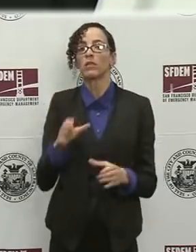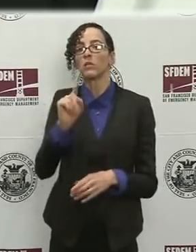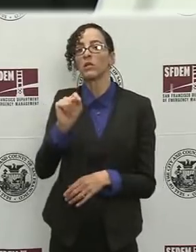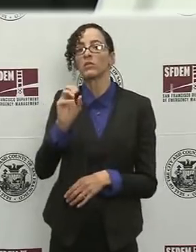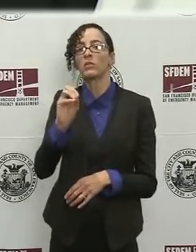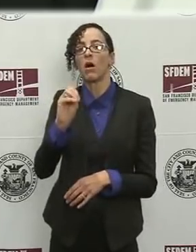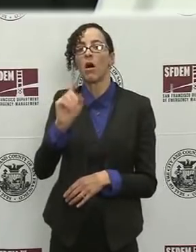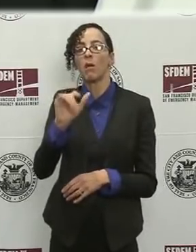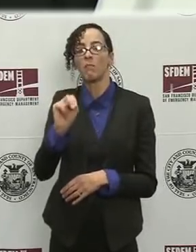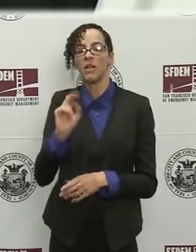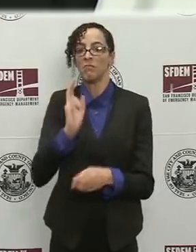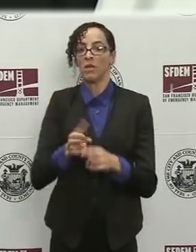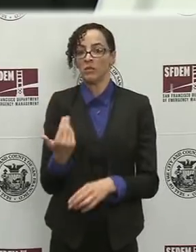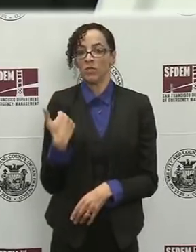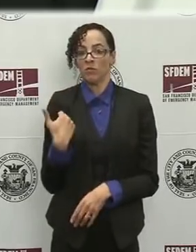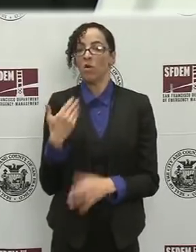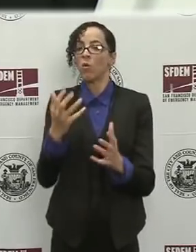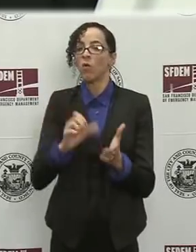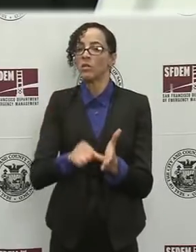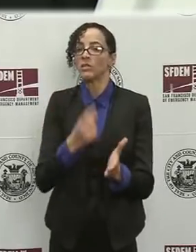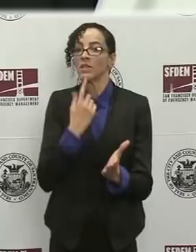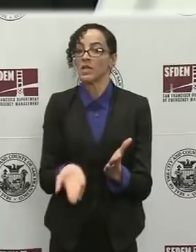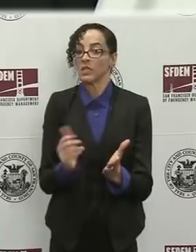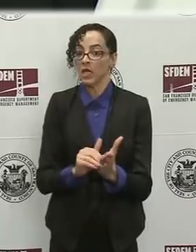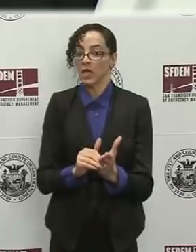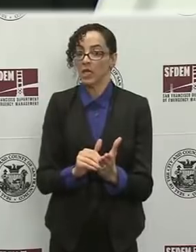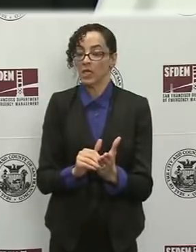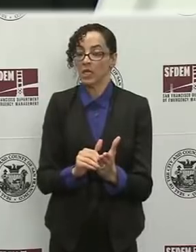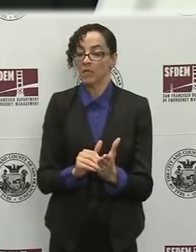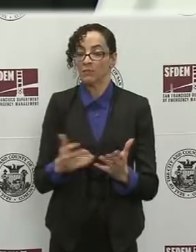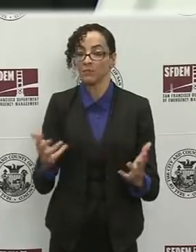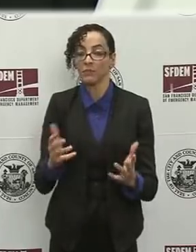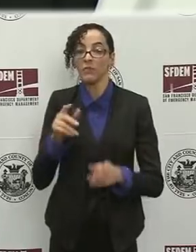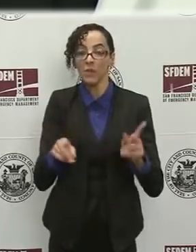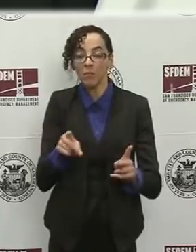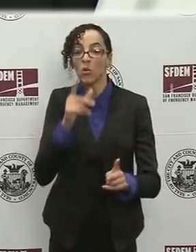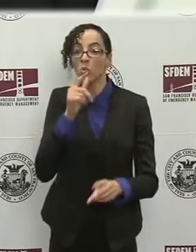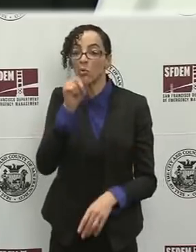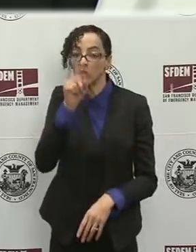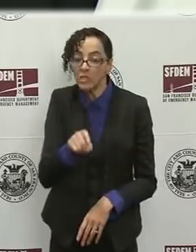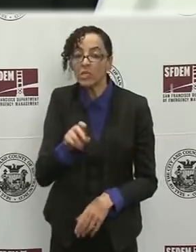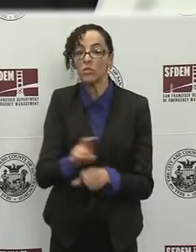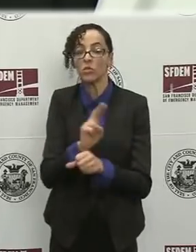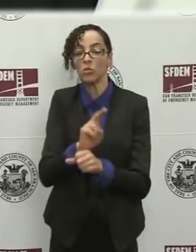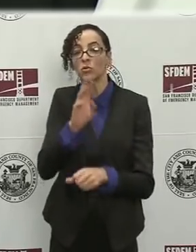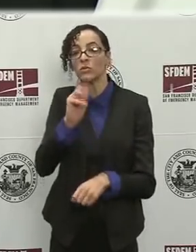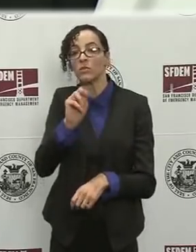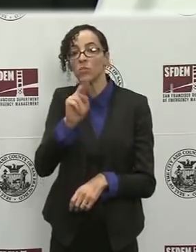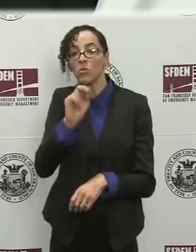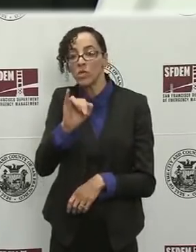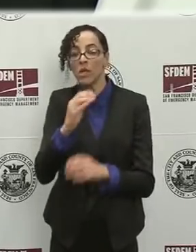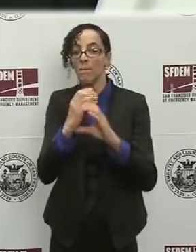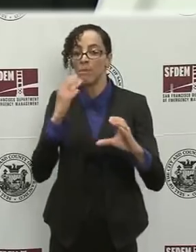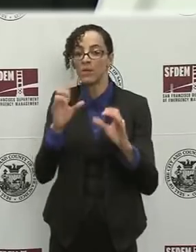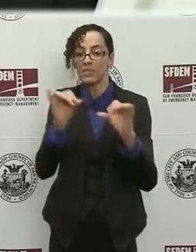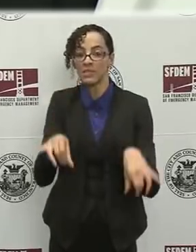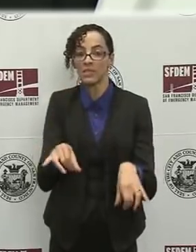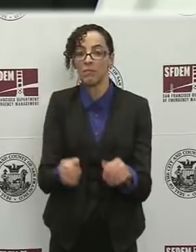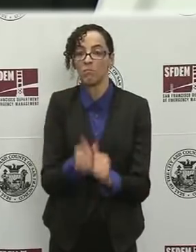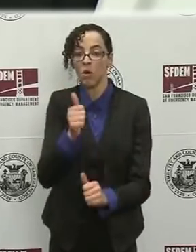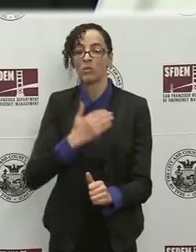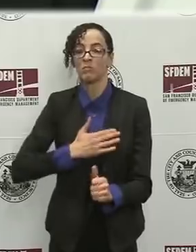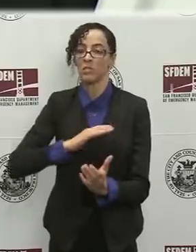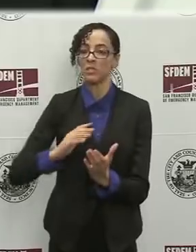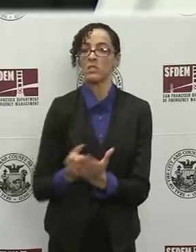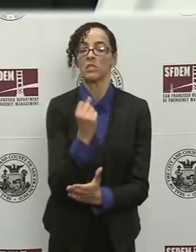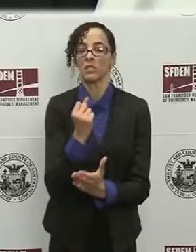to make sure that people who need Muni the most have access to Muni. Buses have been crowded when they